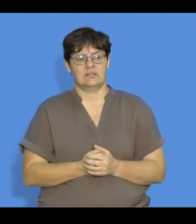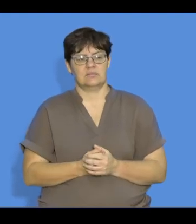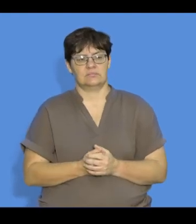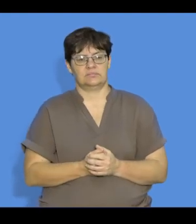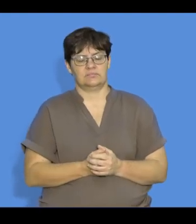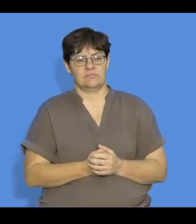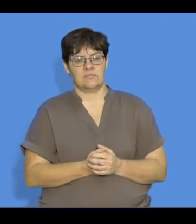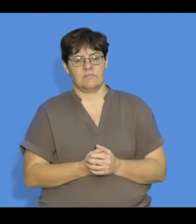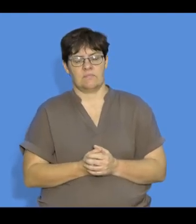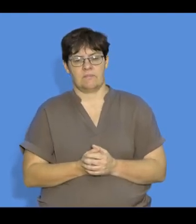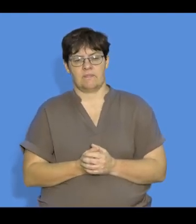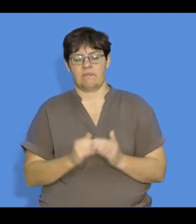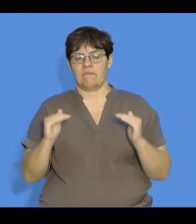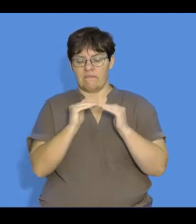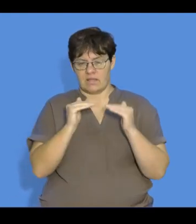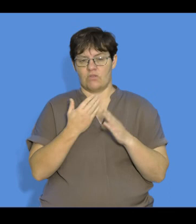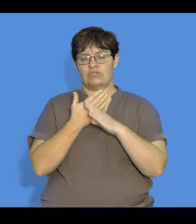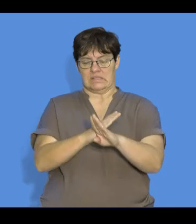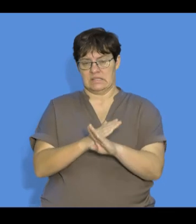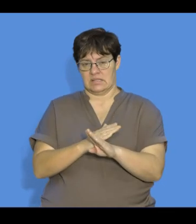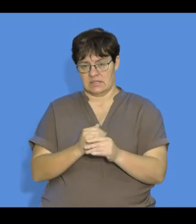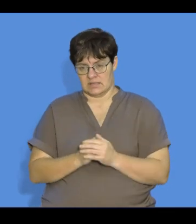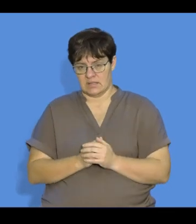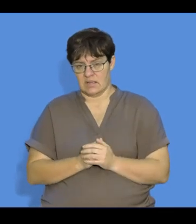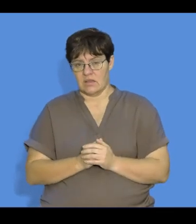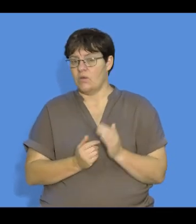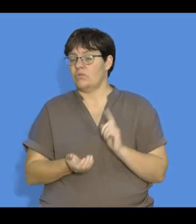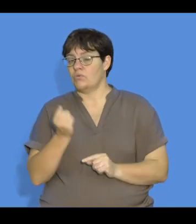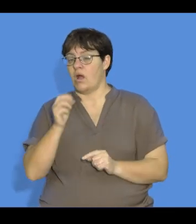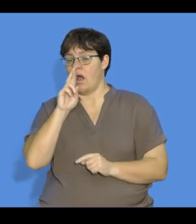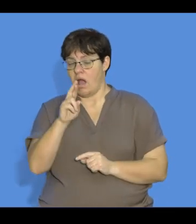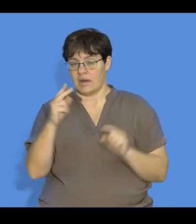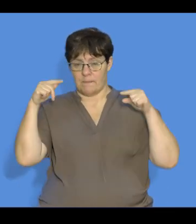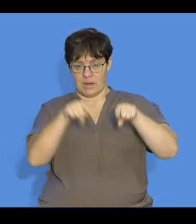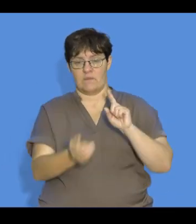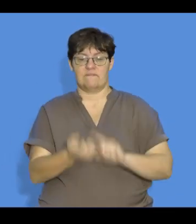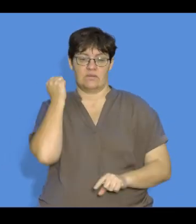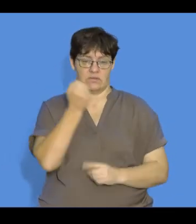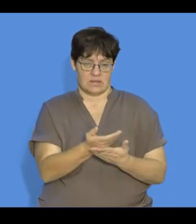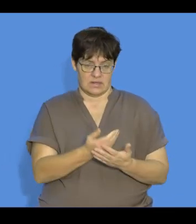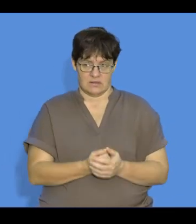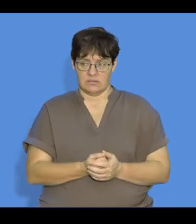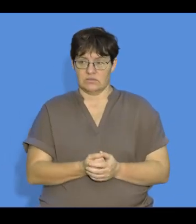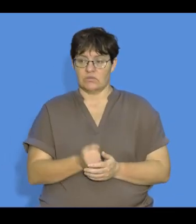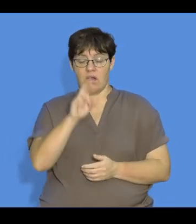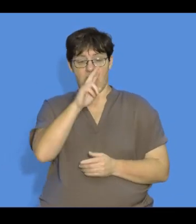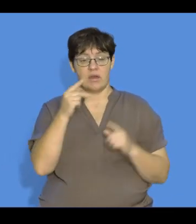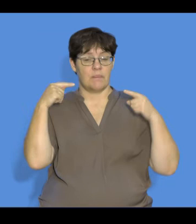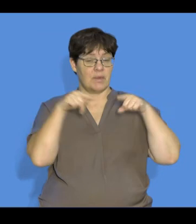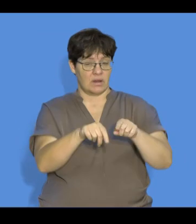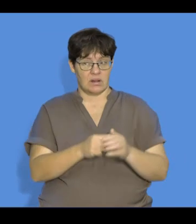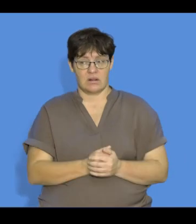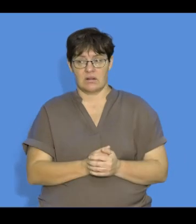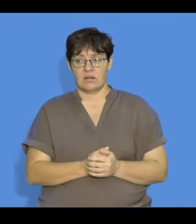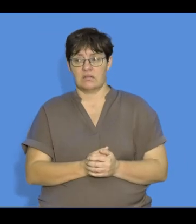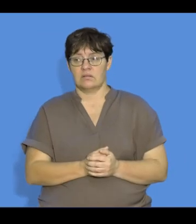that we can find the equivalent resistance in the circuit. So by finding R parallel, okay? So R parallel in